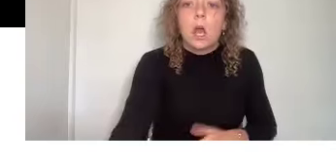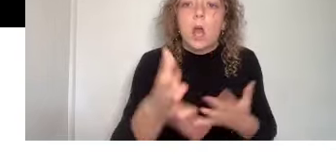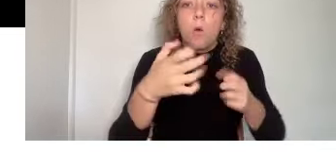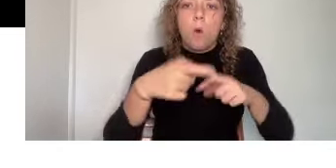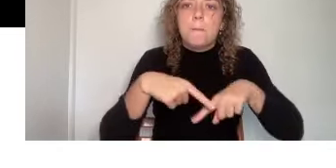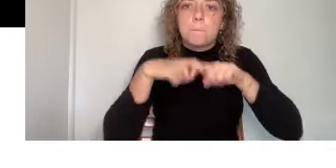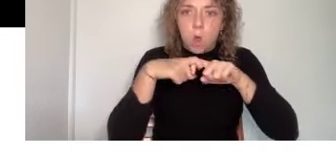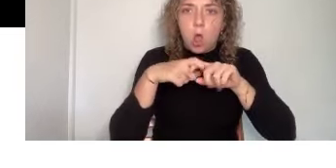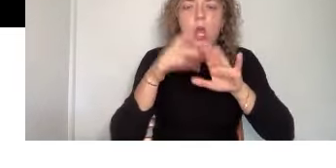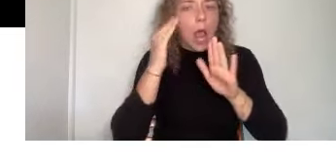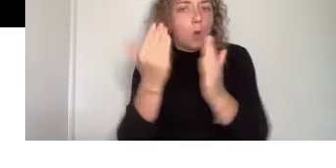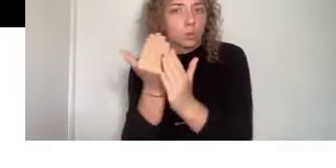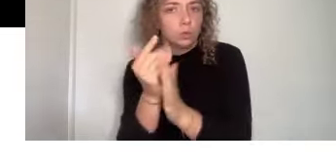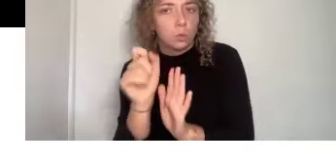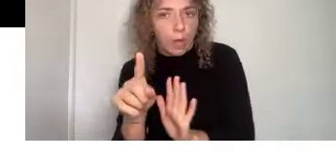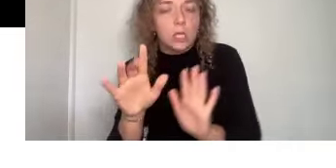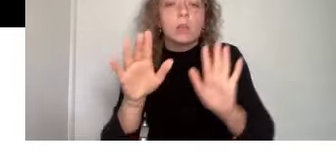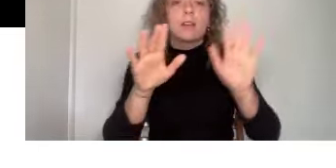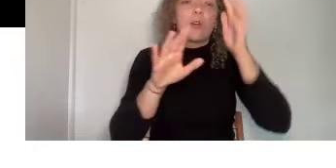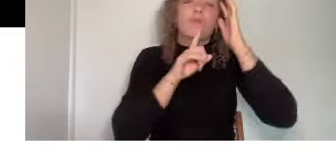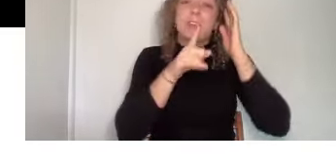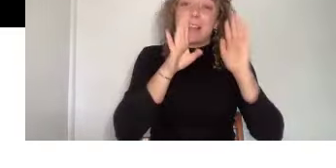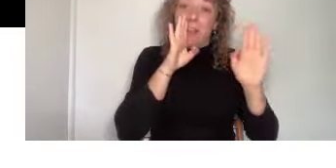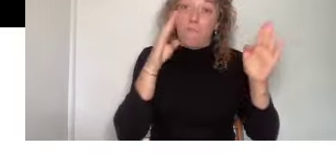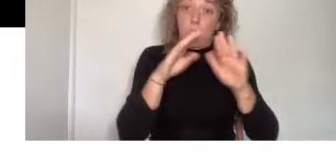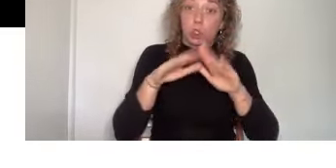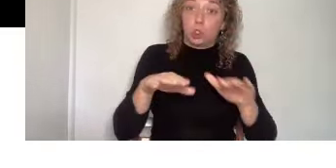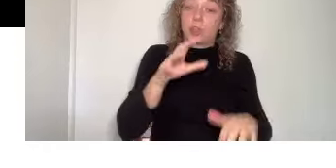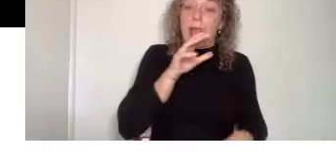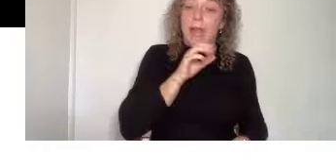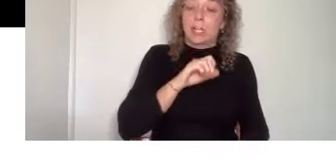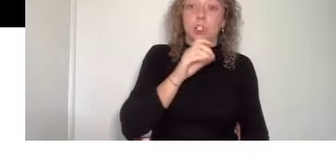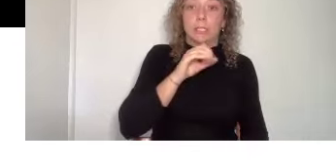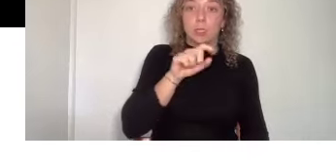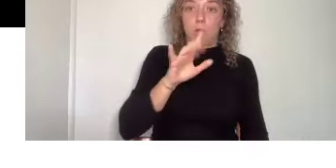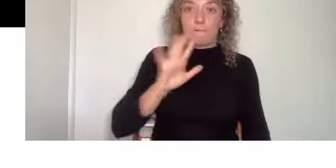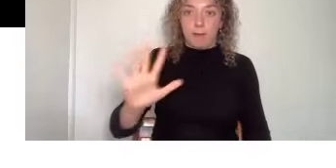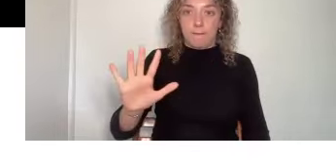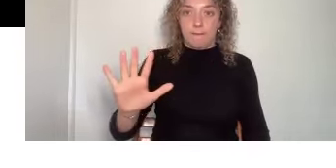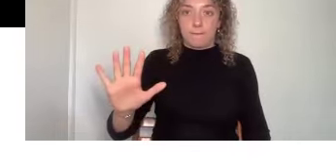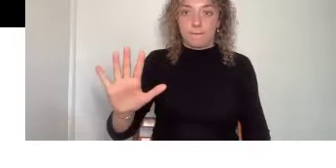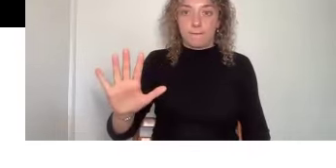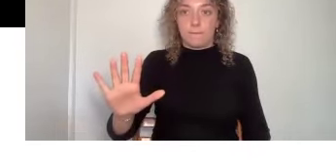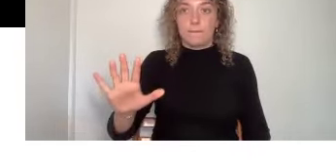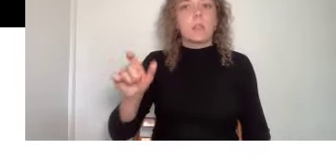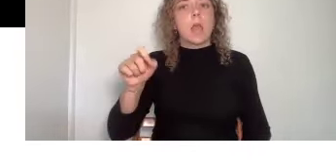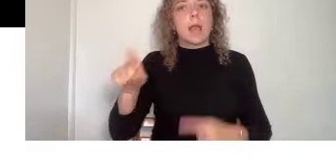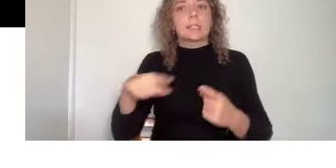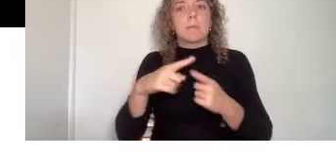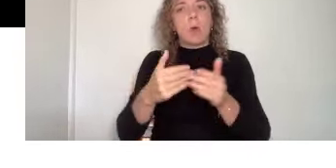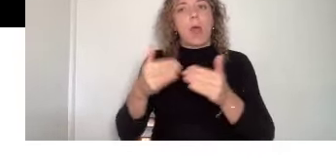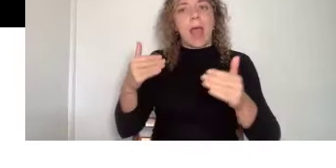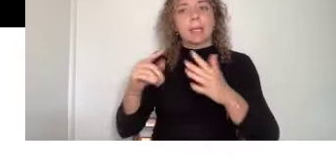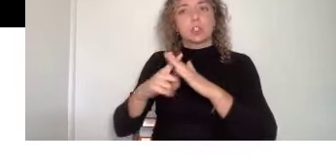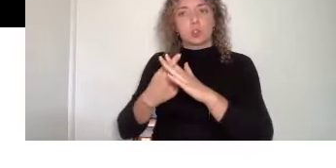new questions. So these questions really are focused on children ages 0 to 5. Because it asks about Head Start programs,